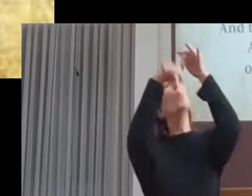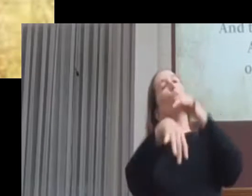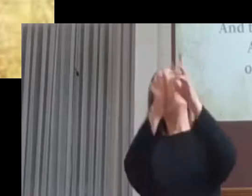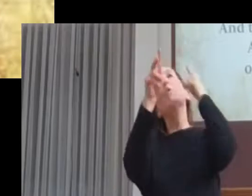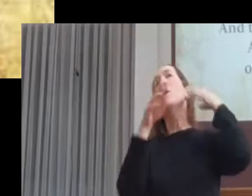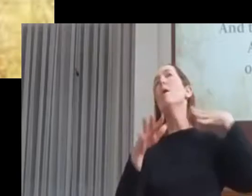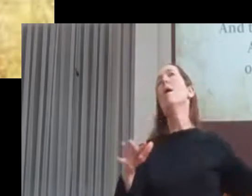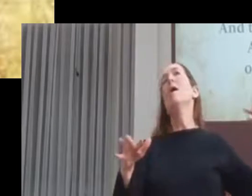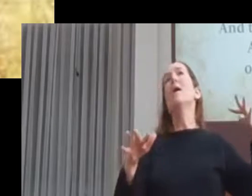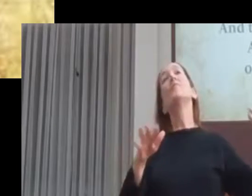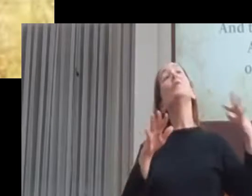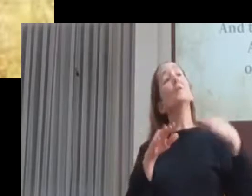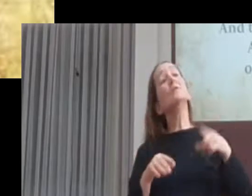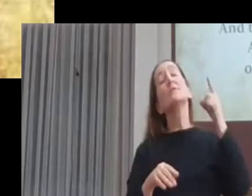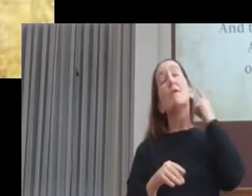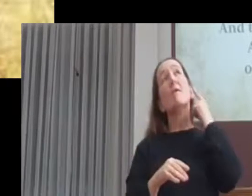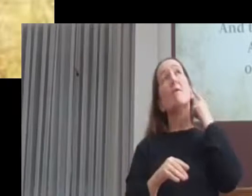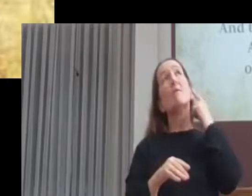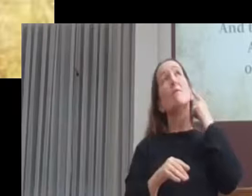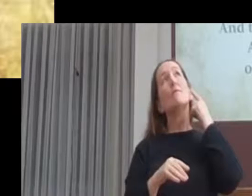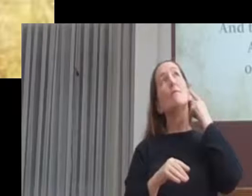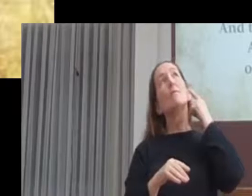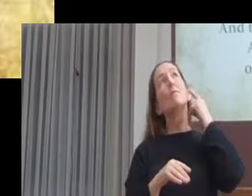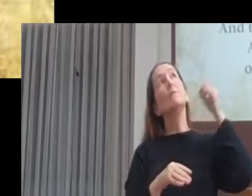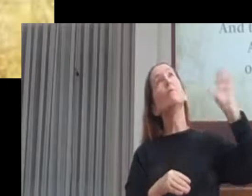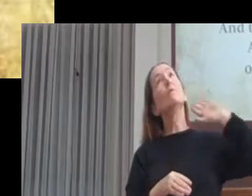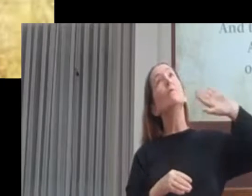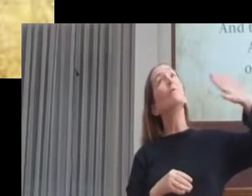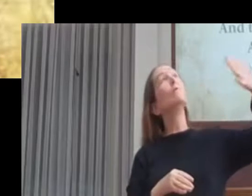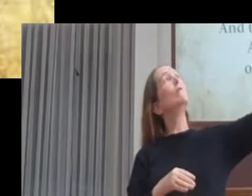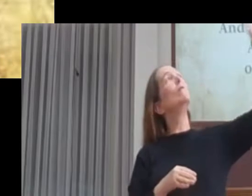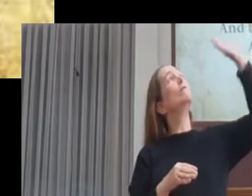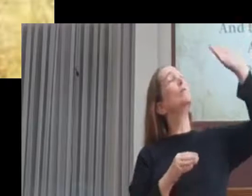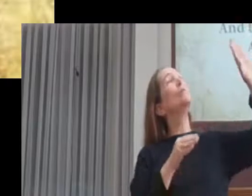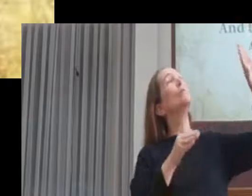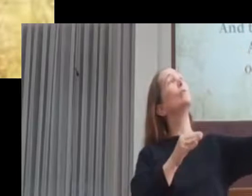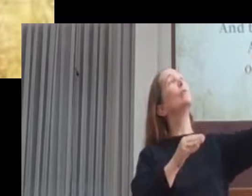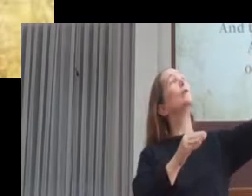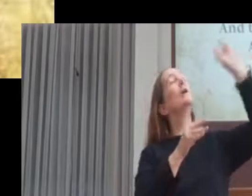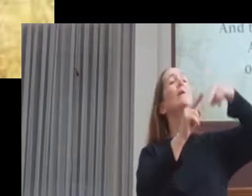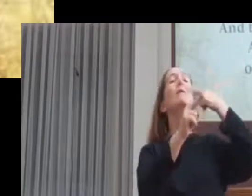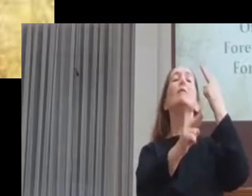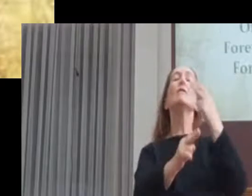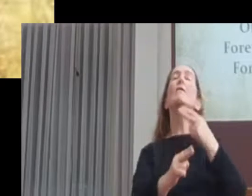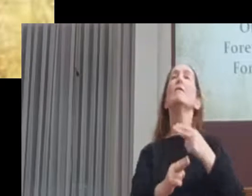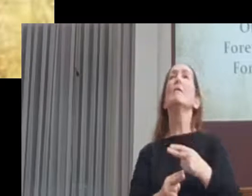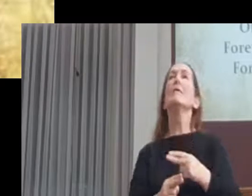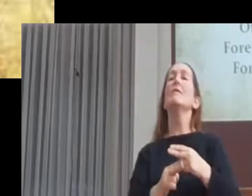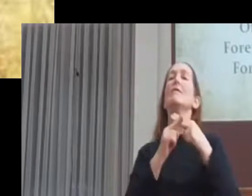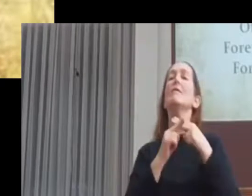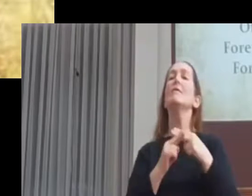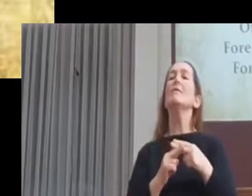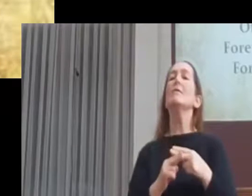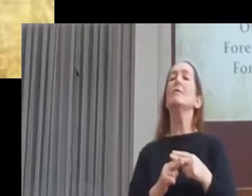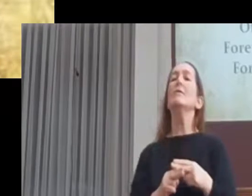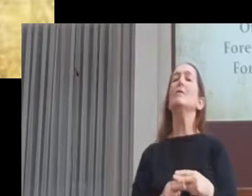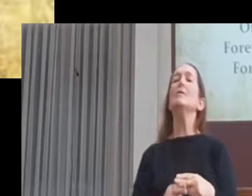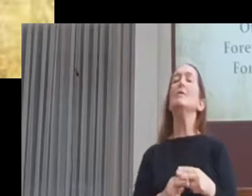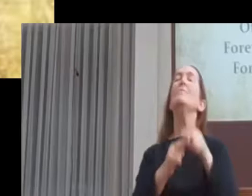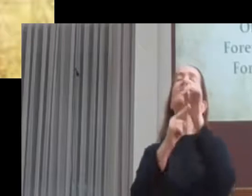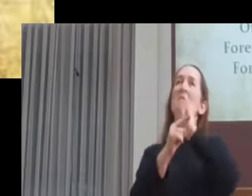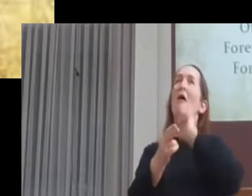down and the seas will roar at the sound of